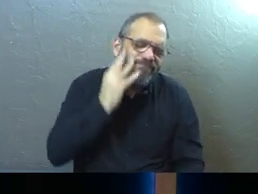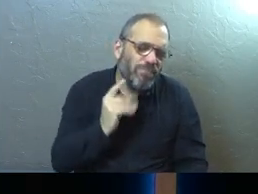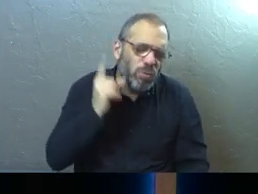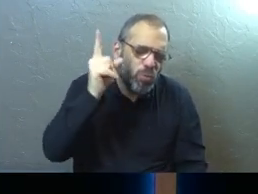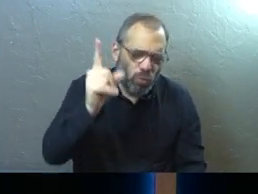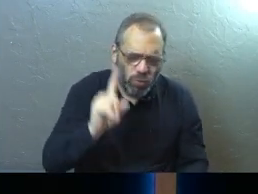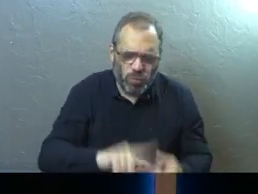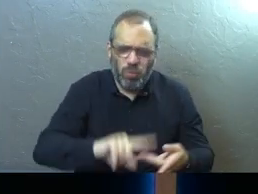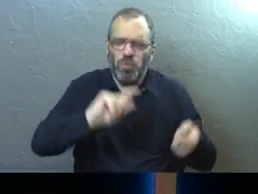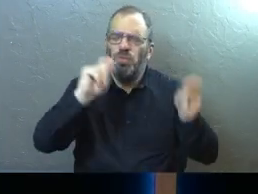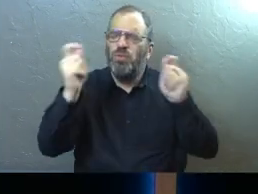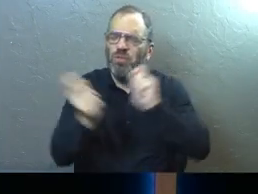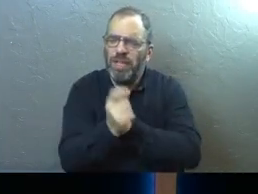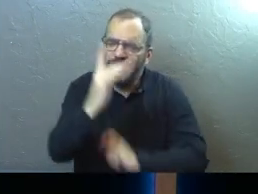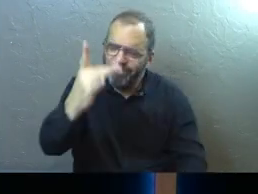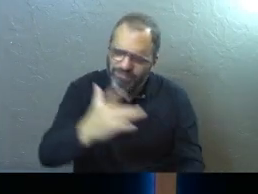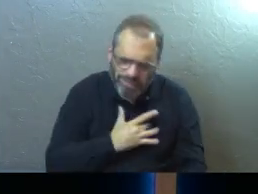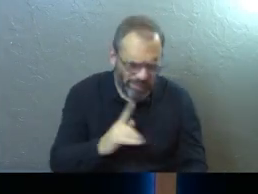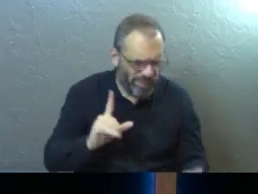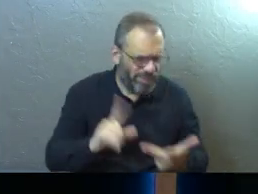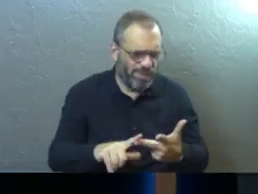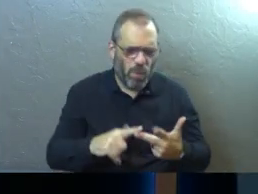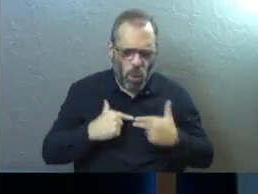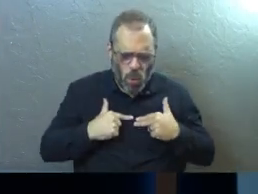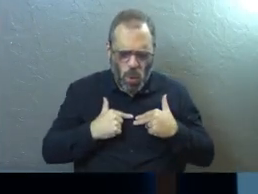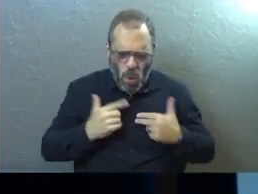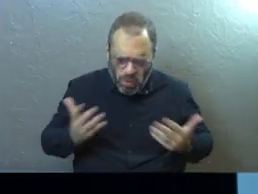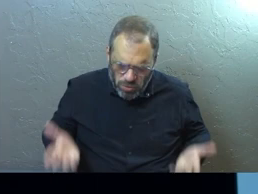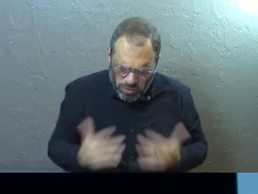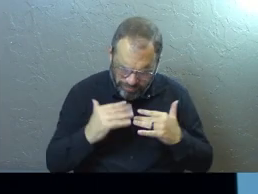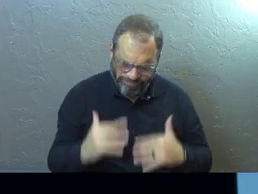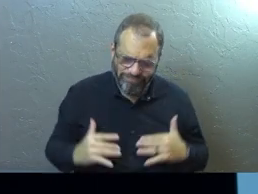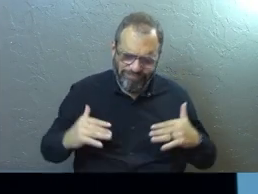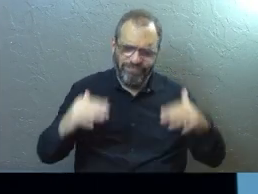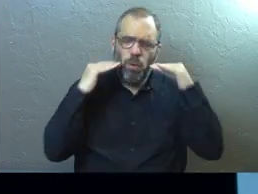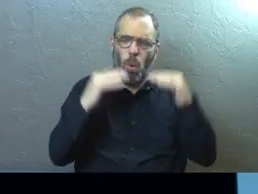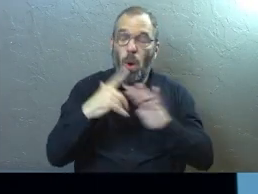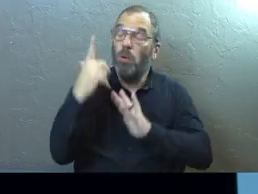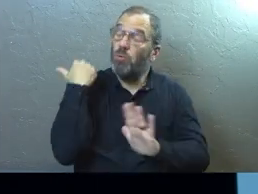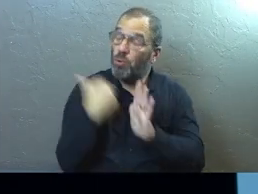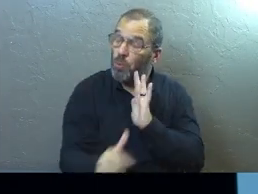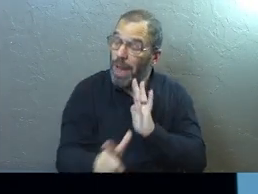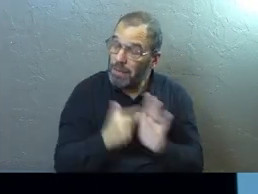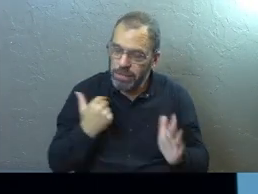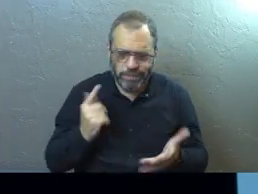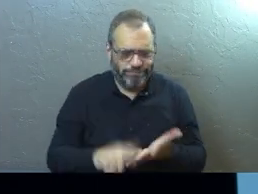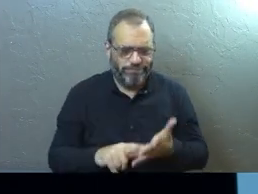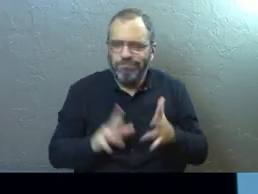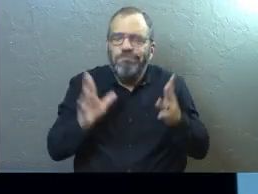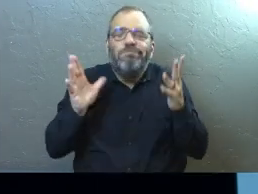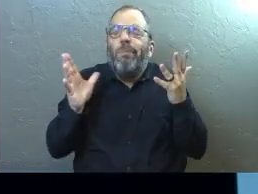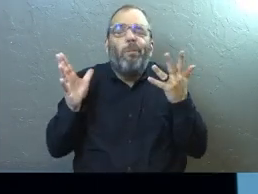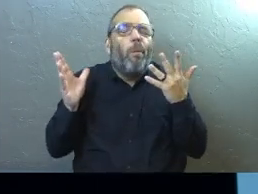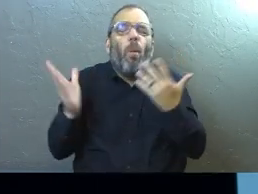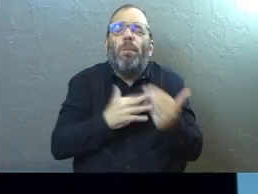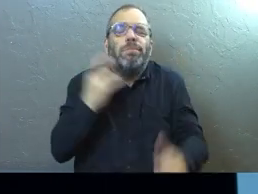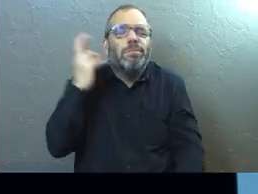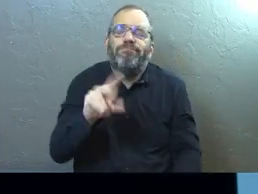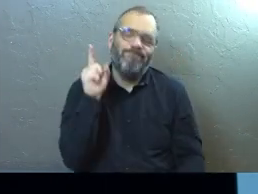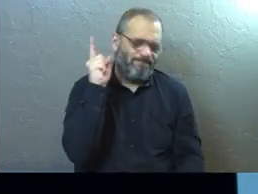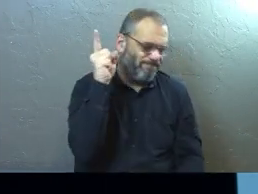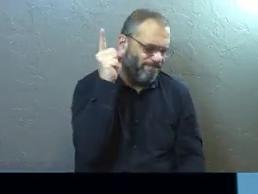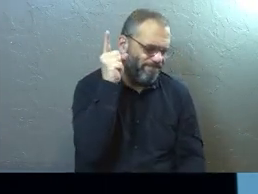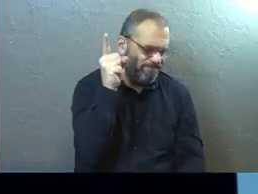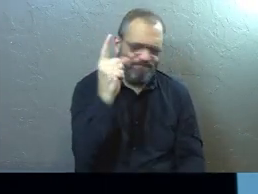here to be changed. We're here, God, maybe to be lifted up, God. Maybe we're here to be corrected, God. Maybe we're here for all sorts of reasons, God, but